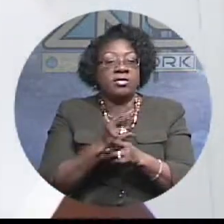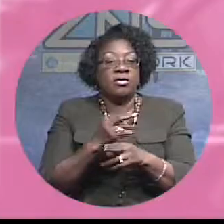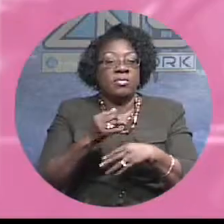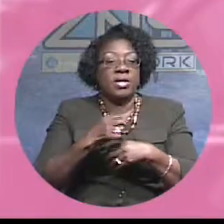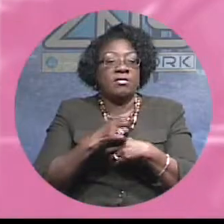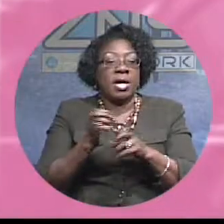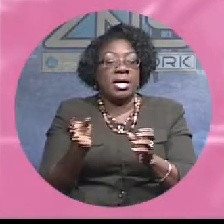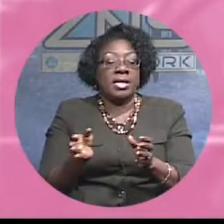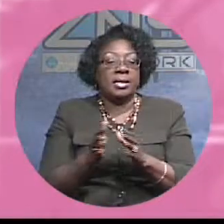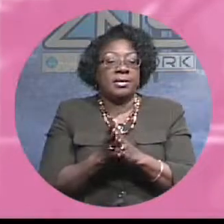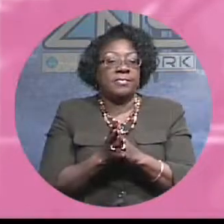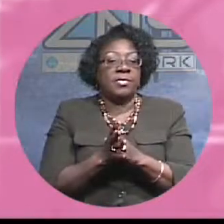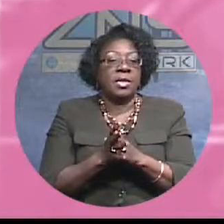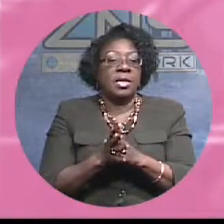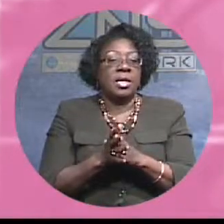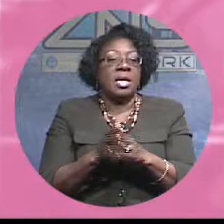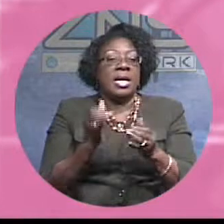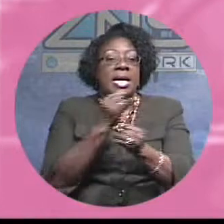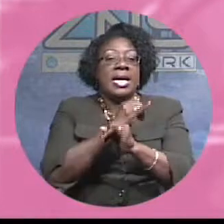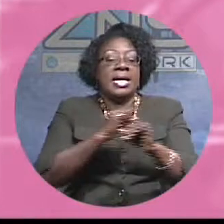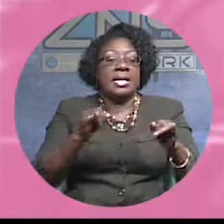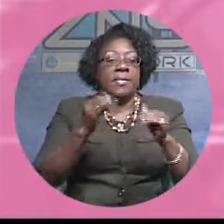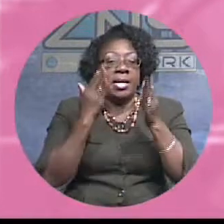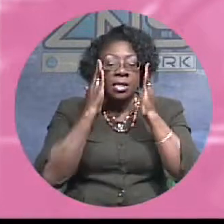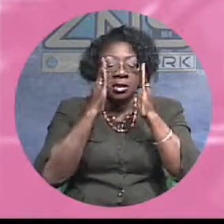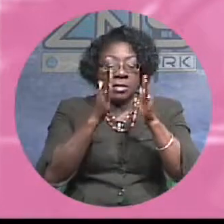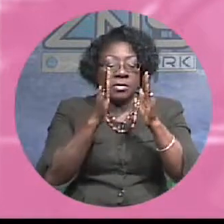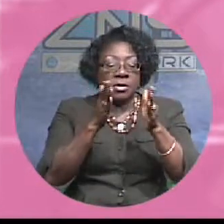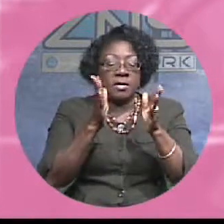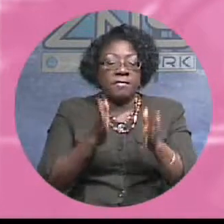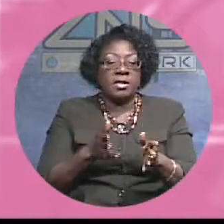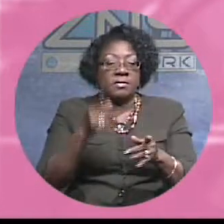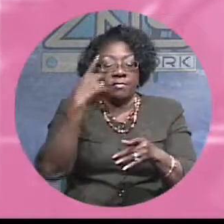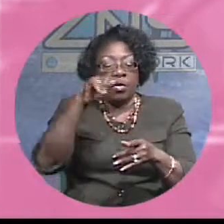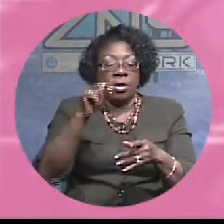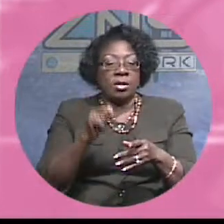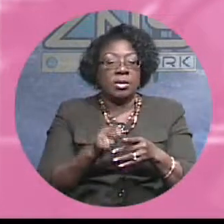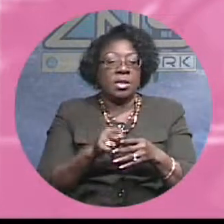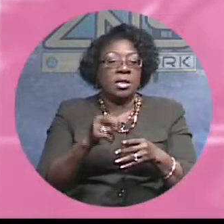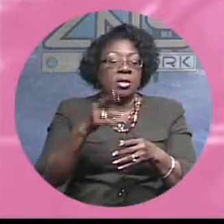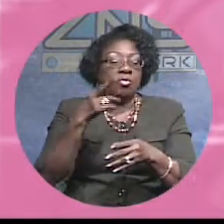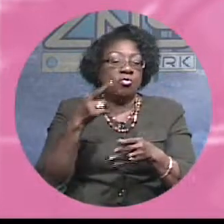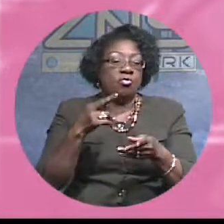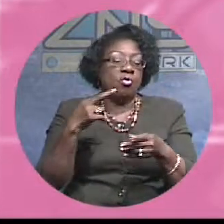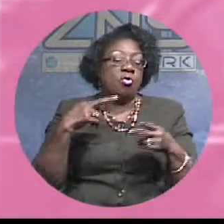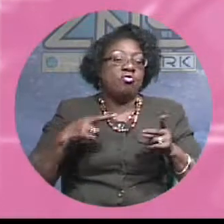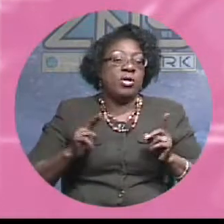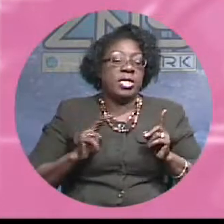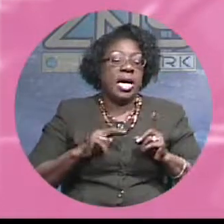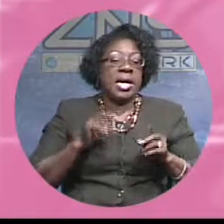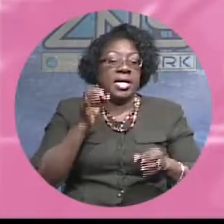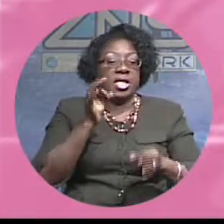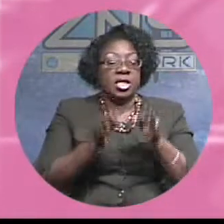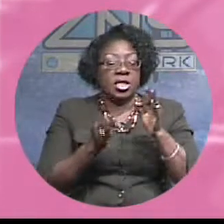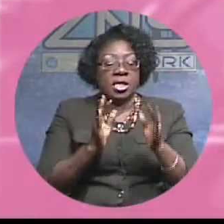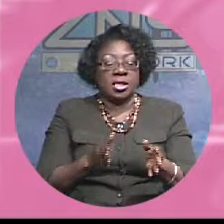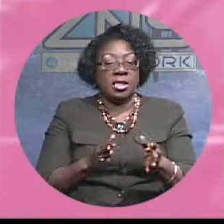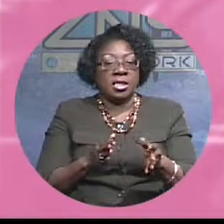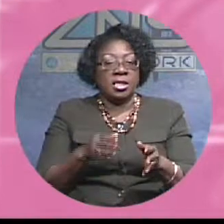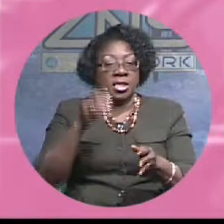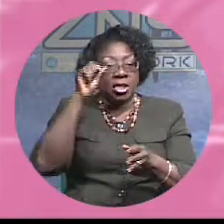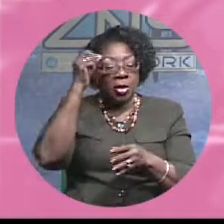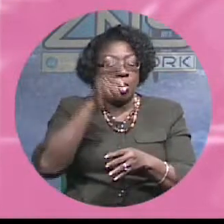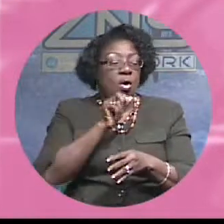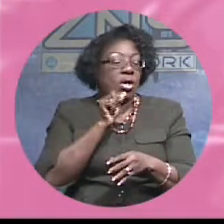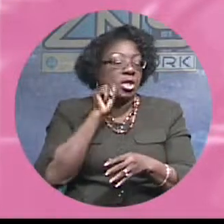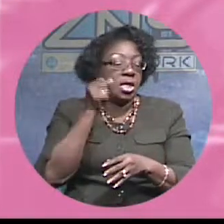violated. Now, independent observers have been appointed for the hearings. They are retired Justice Cheryl Aubrey, retired Commodore Leon Smith, and